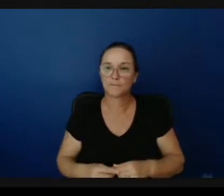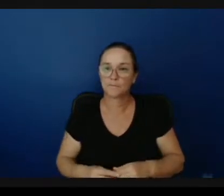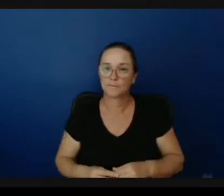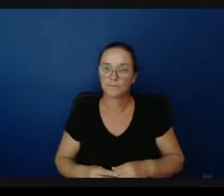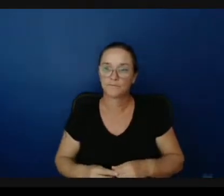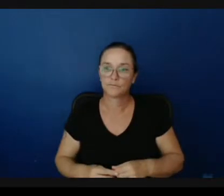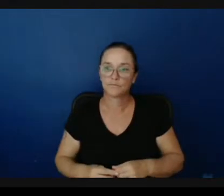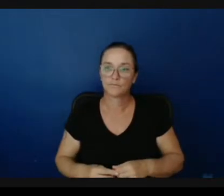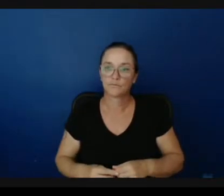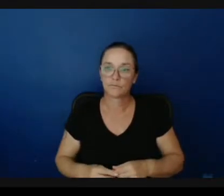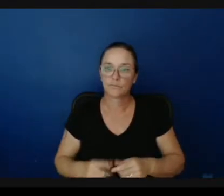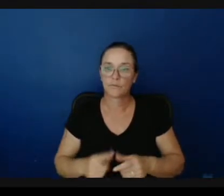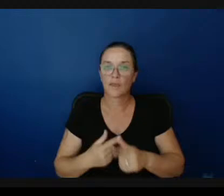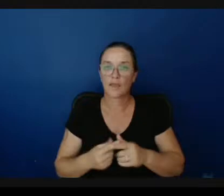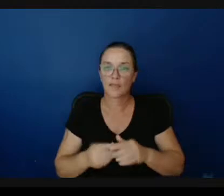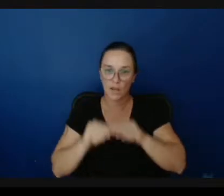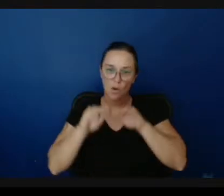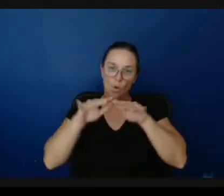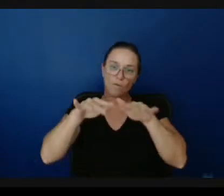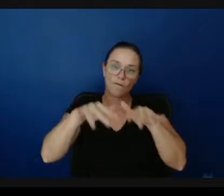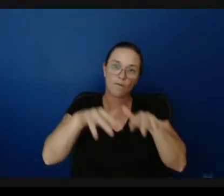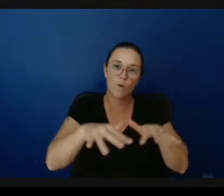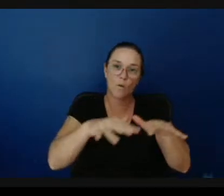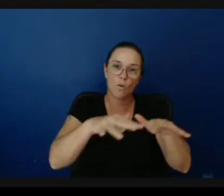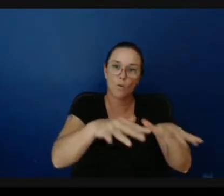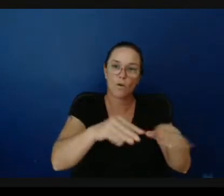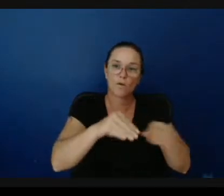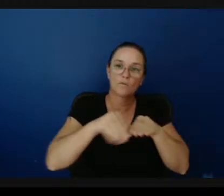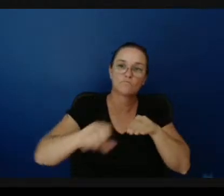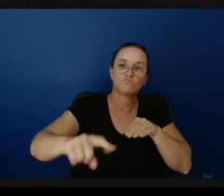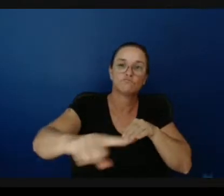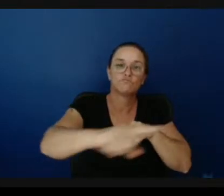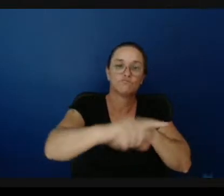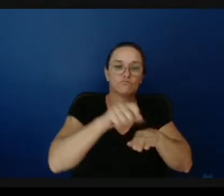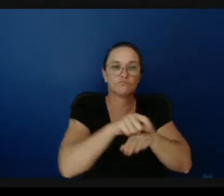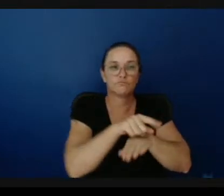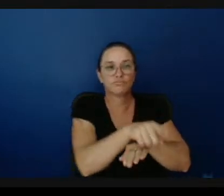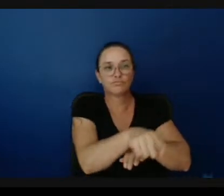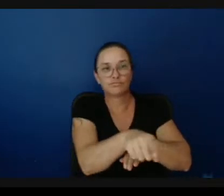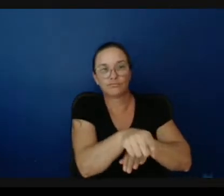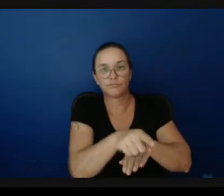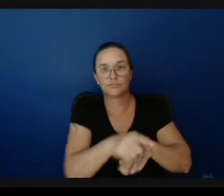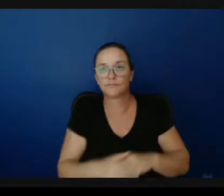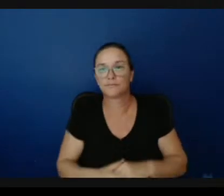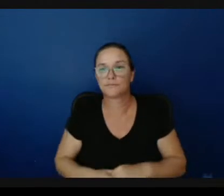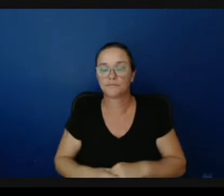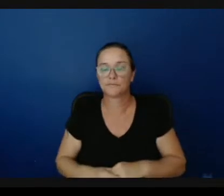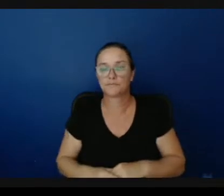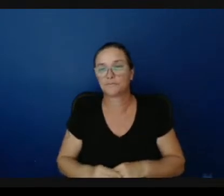And then when we start seeing overflows, it starts hitting rivers off of those edges.